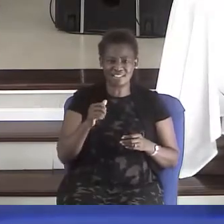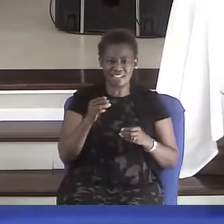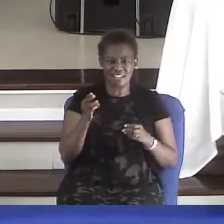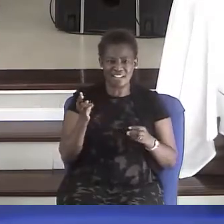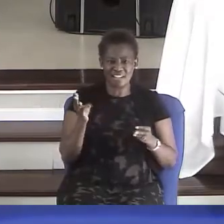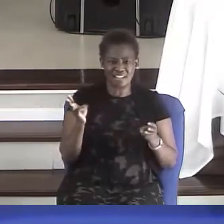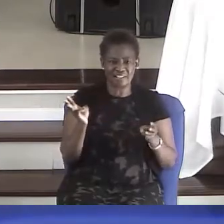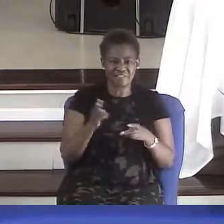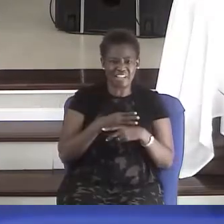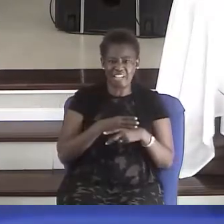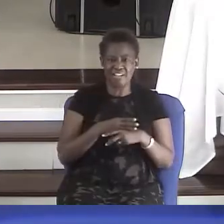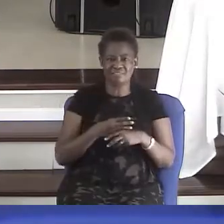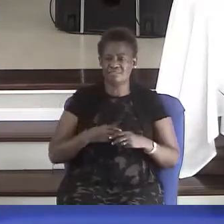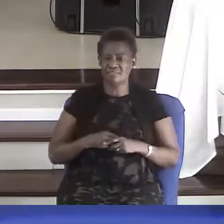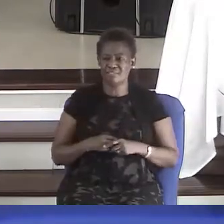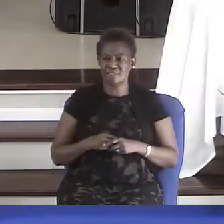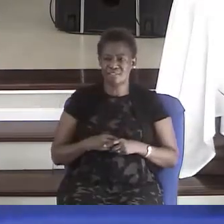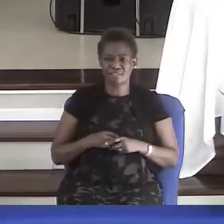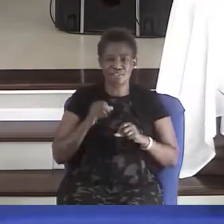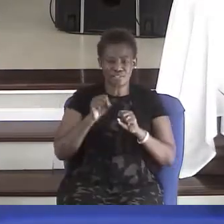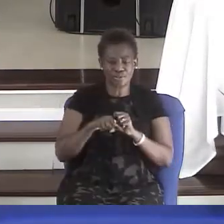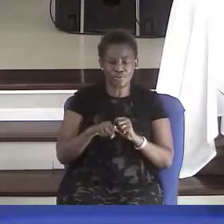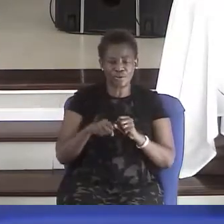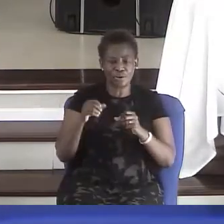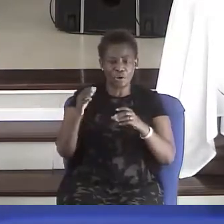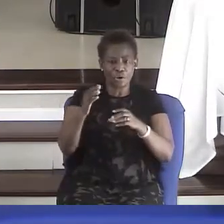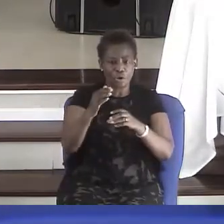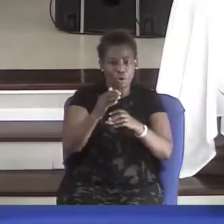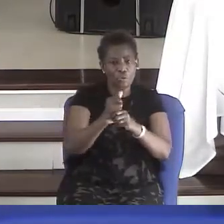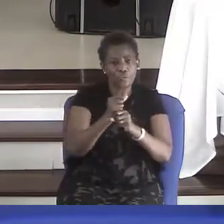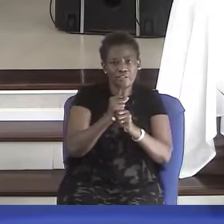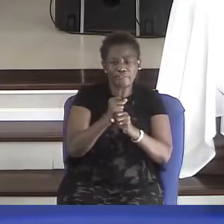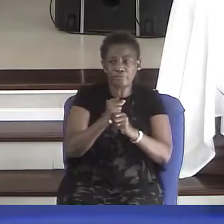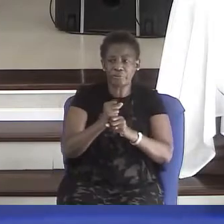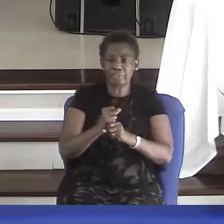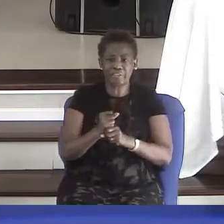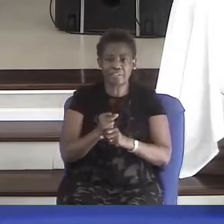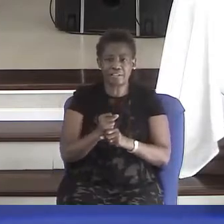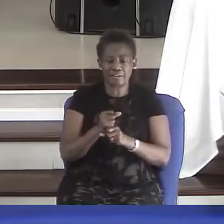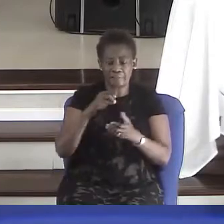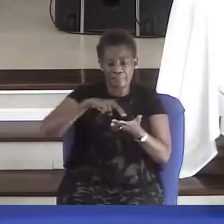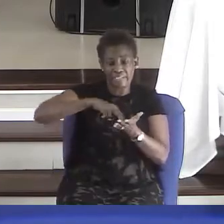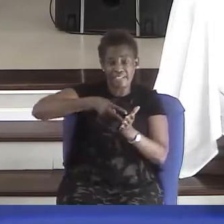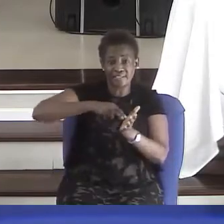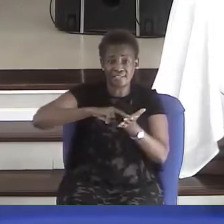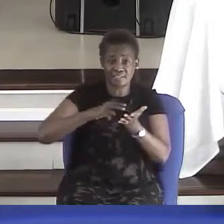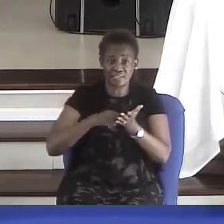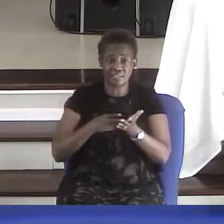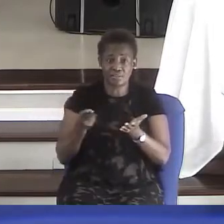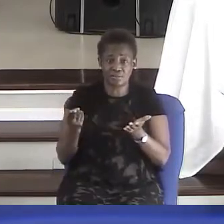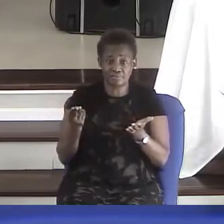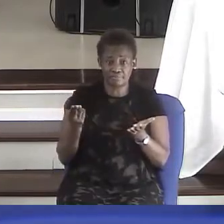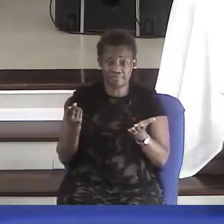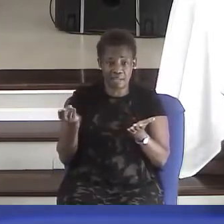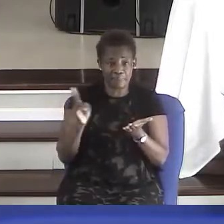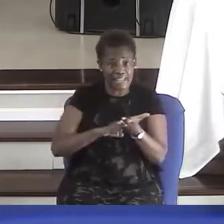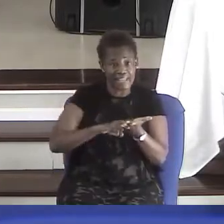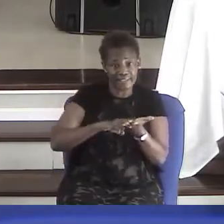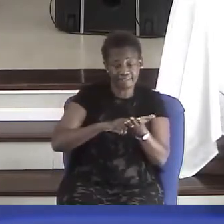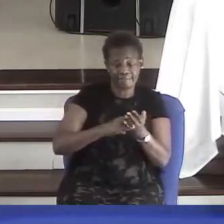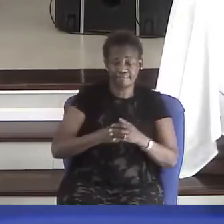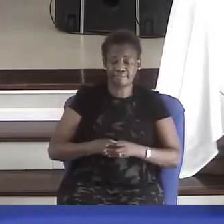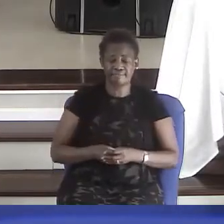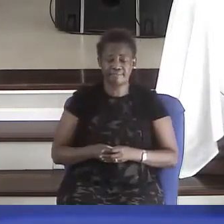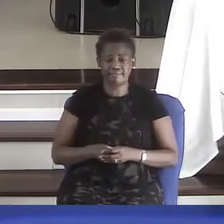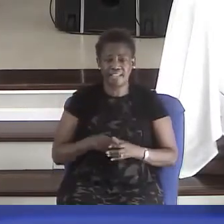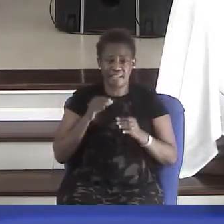sisters, holding forth then means to apply. Well, if I may begin even